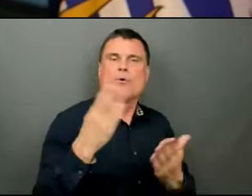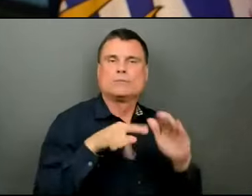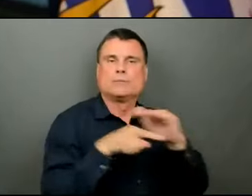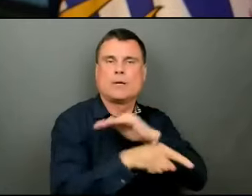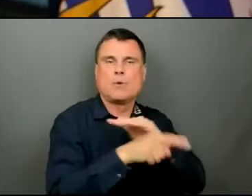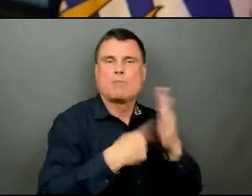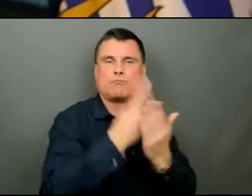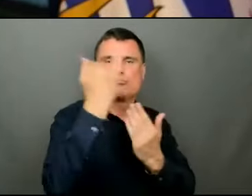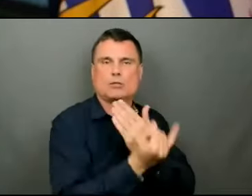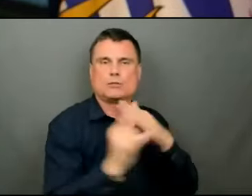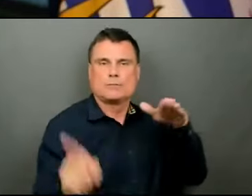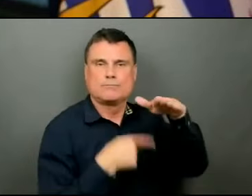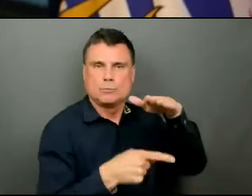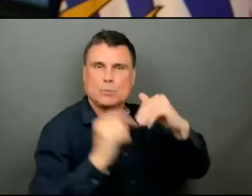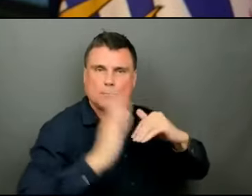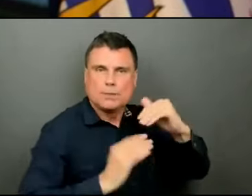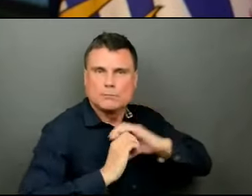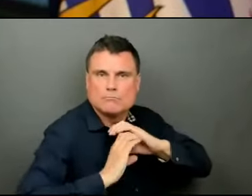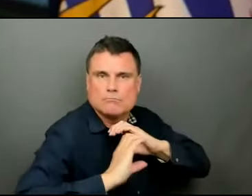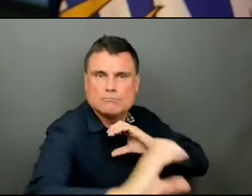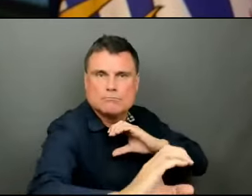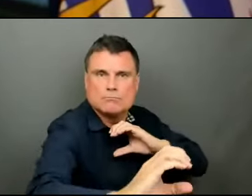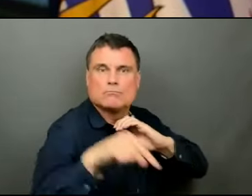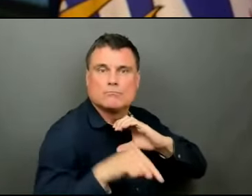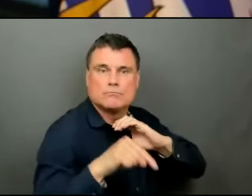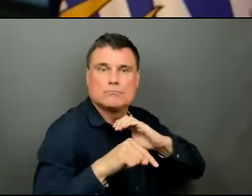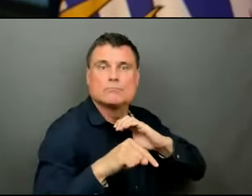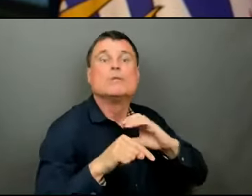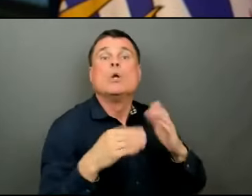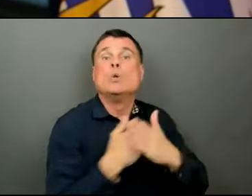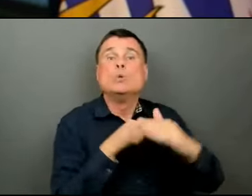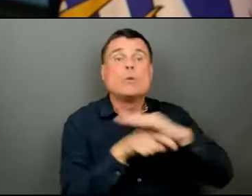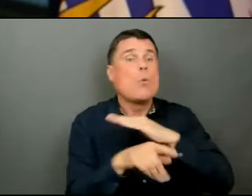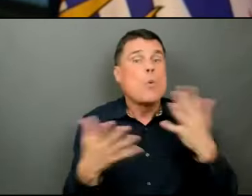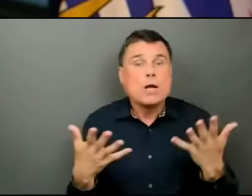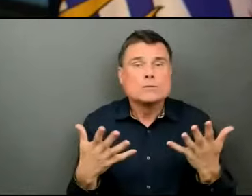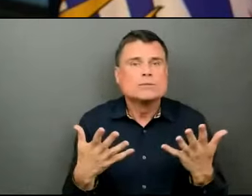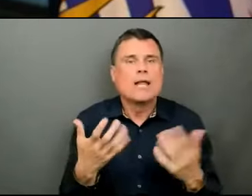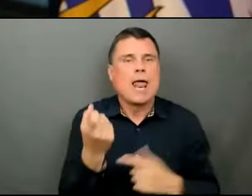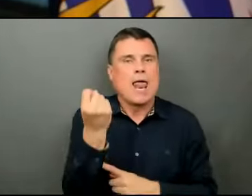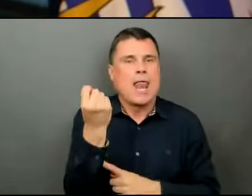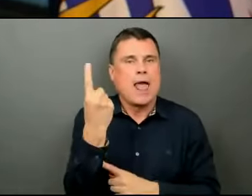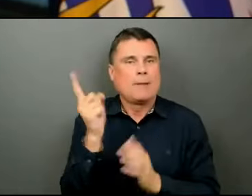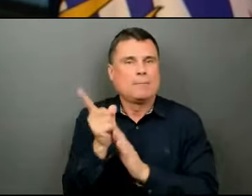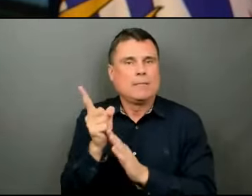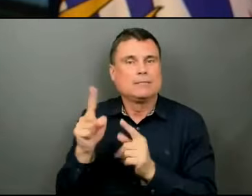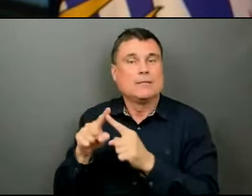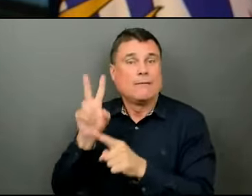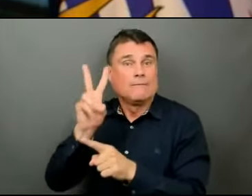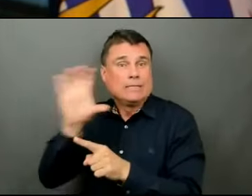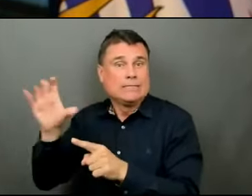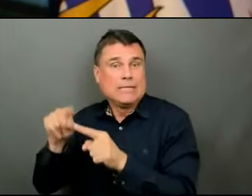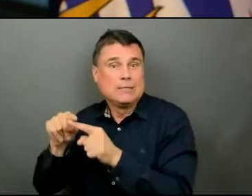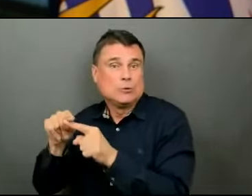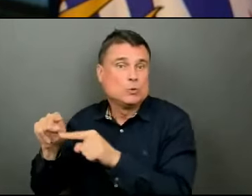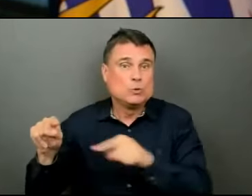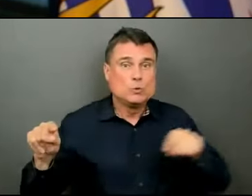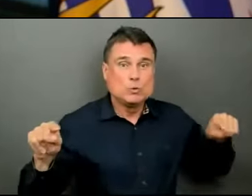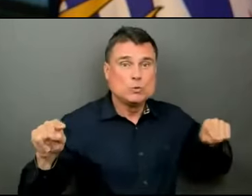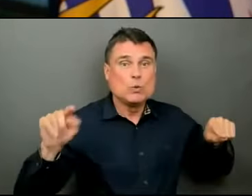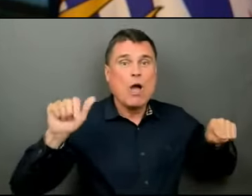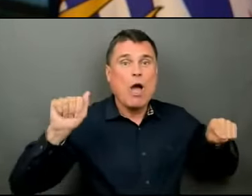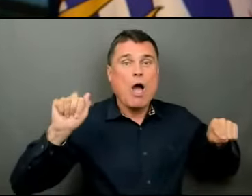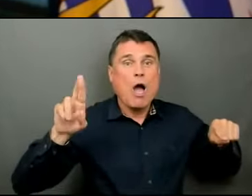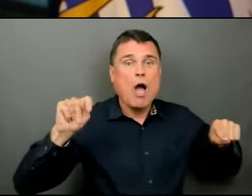Station at that terminus will take just 11 minutes, and it will carry as many as three times the current public